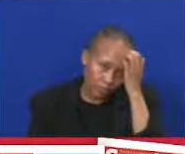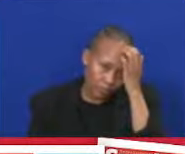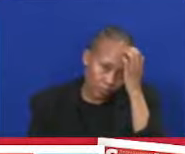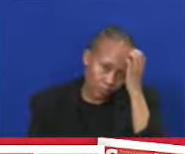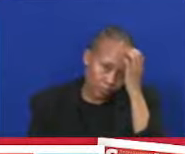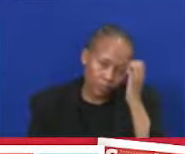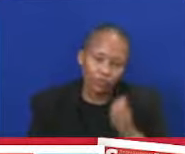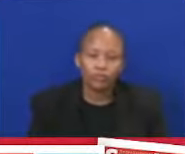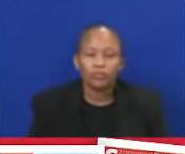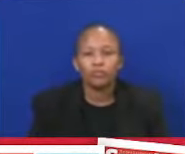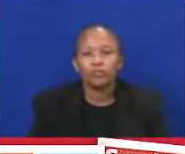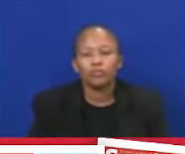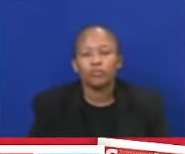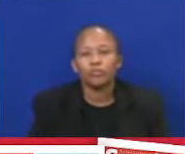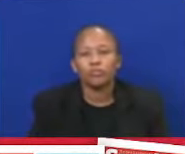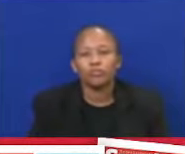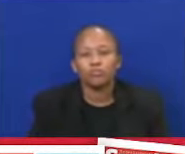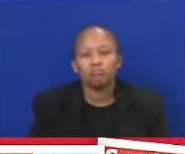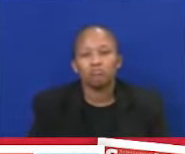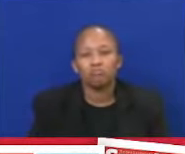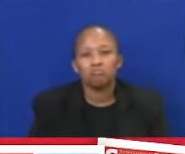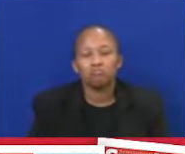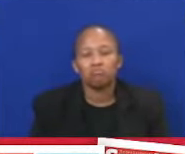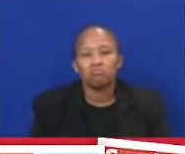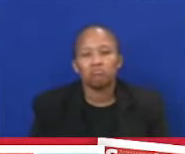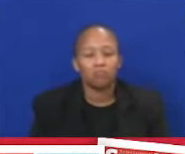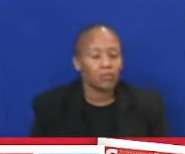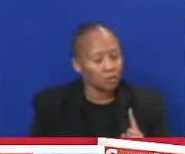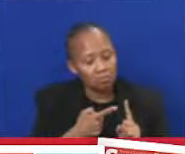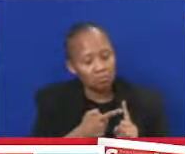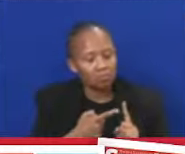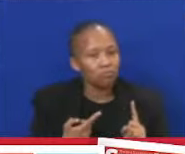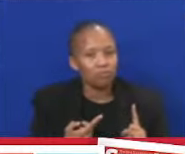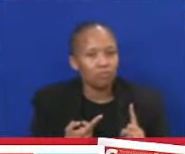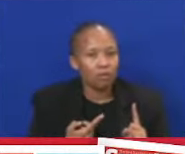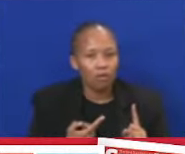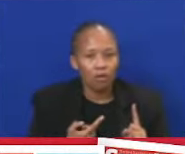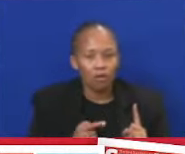when asked, "Who are you with in the premises?"